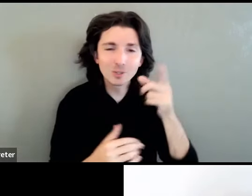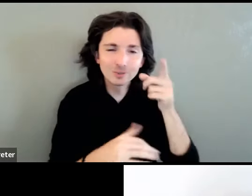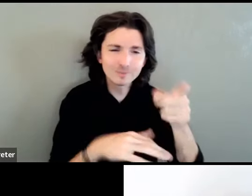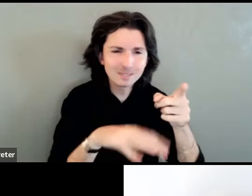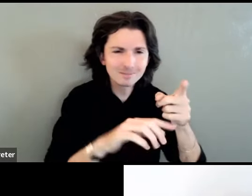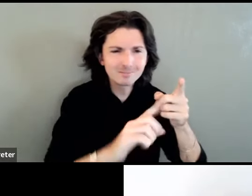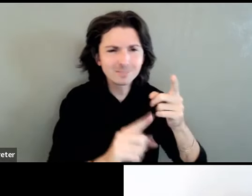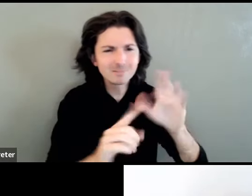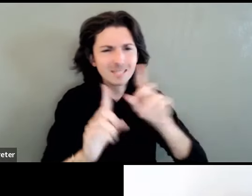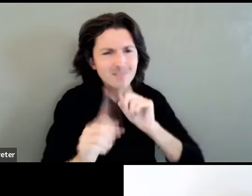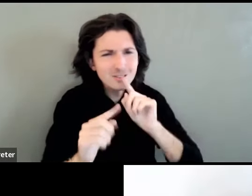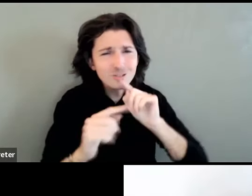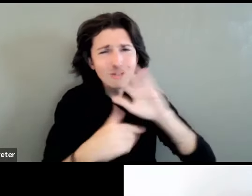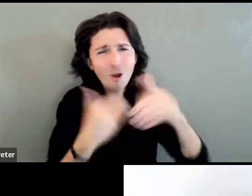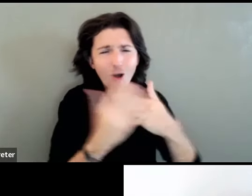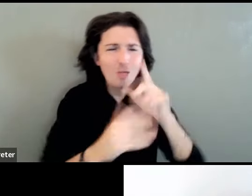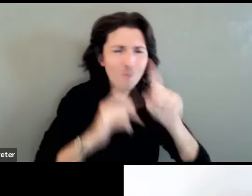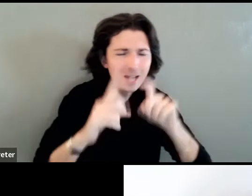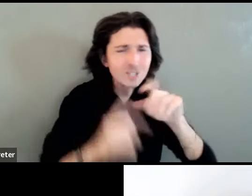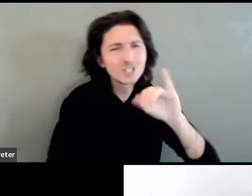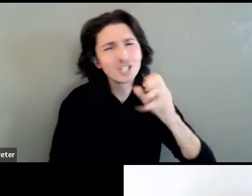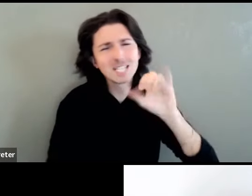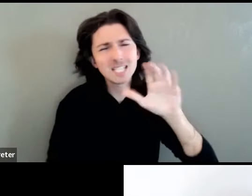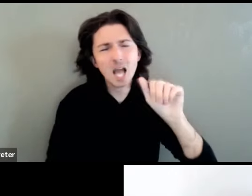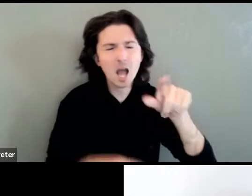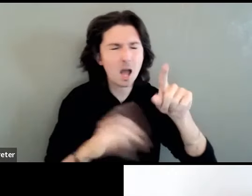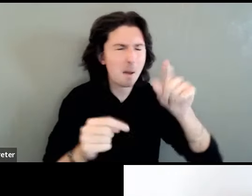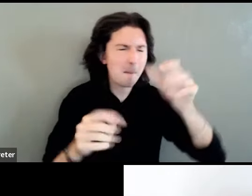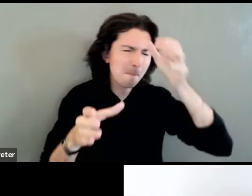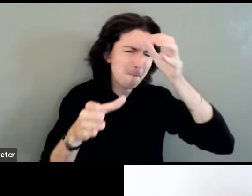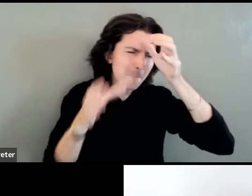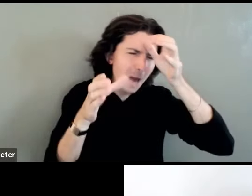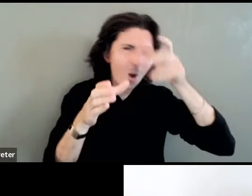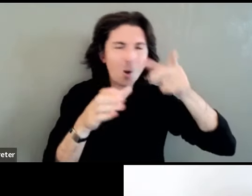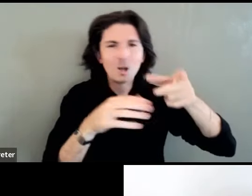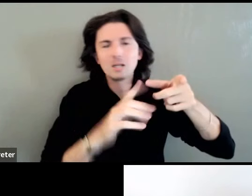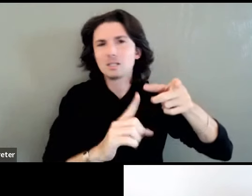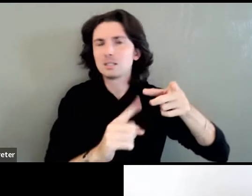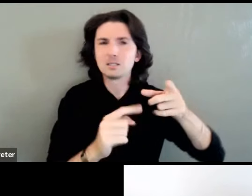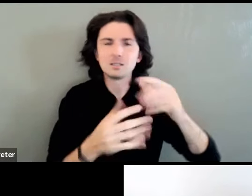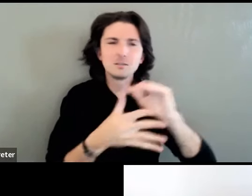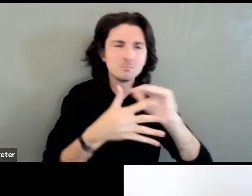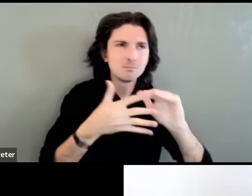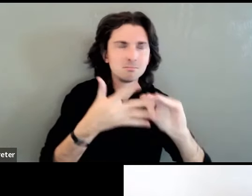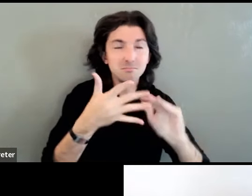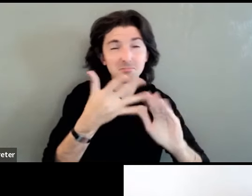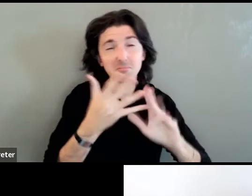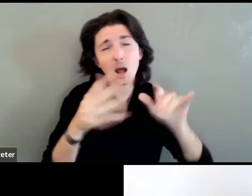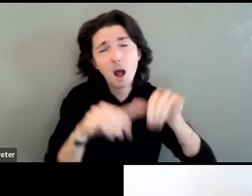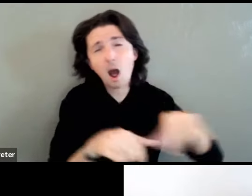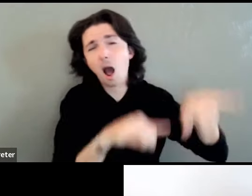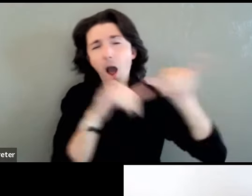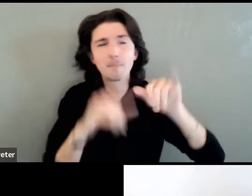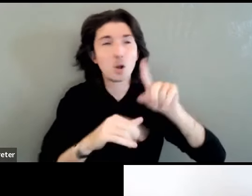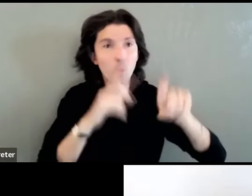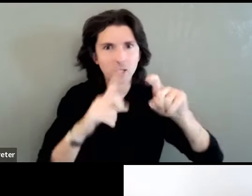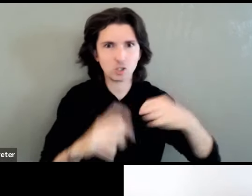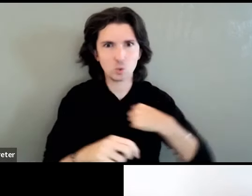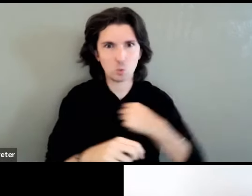that came in. This was helpful and I hope clarified some of the most common questions we members have on